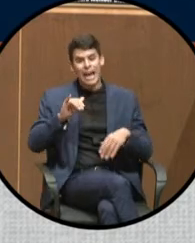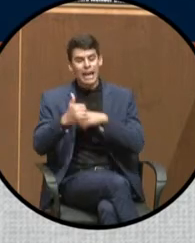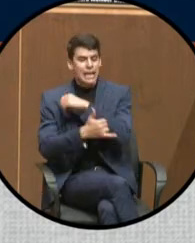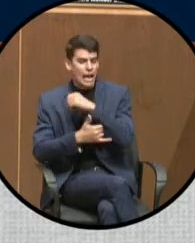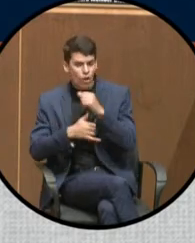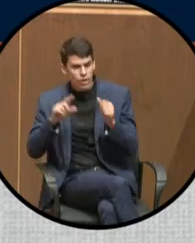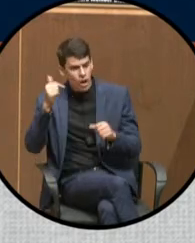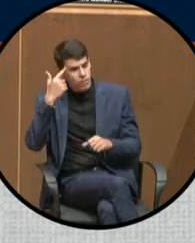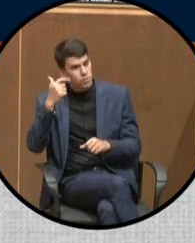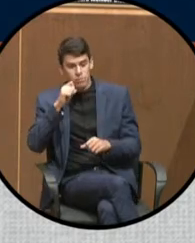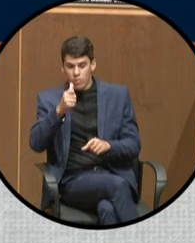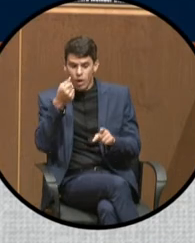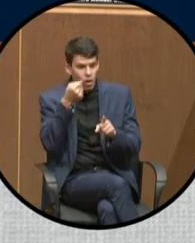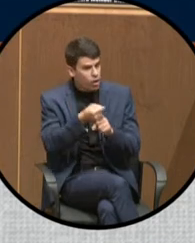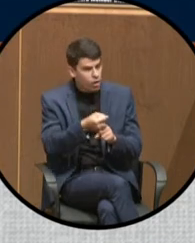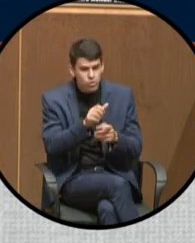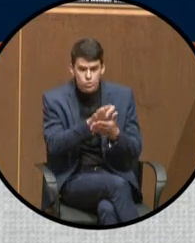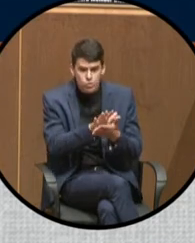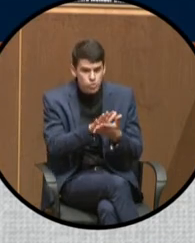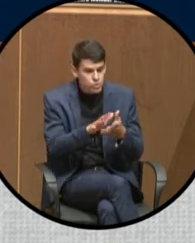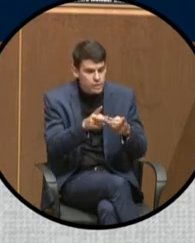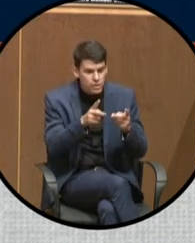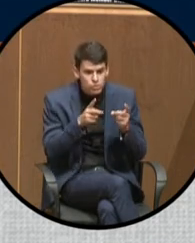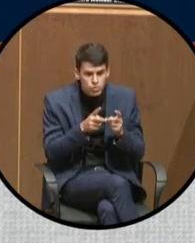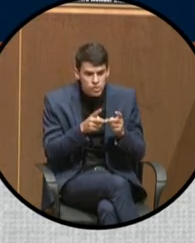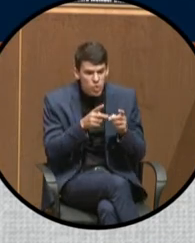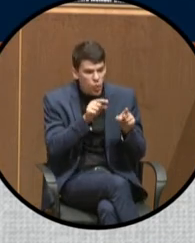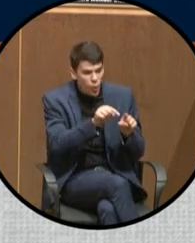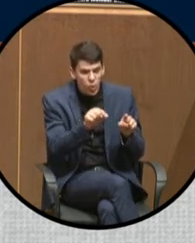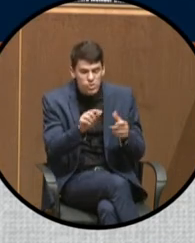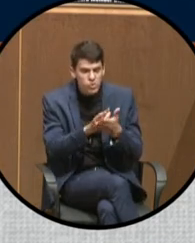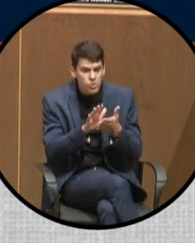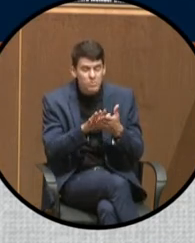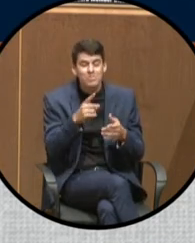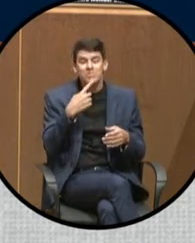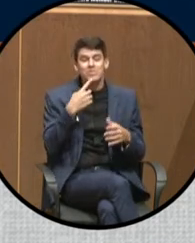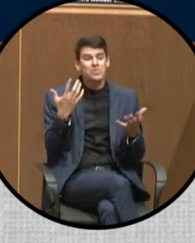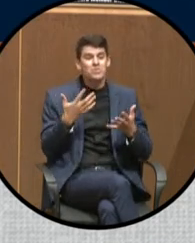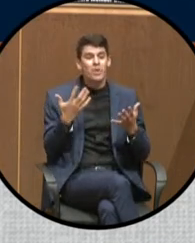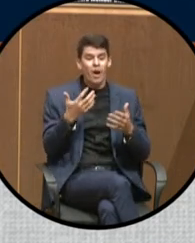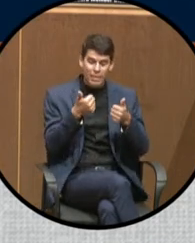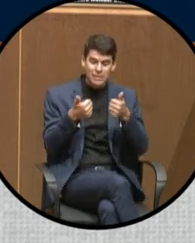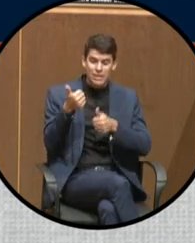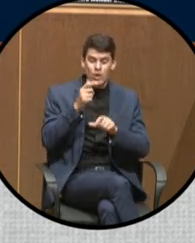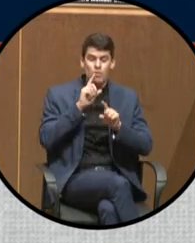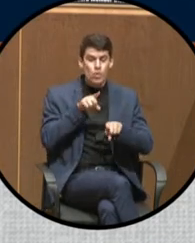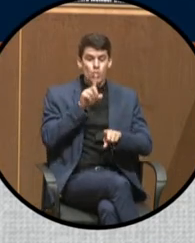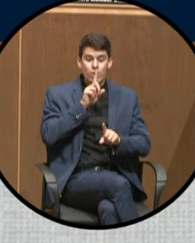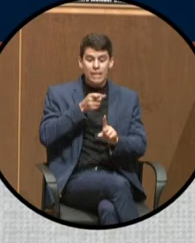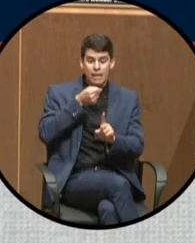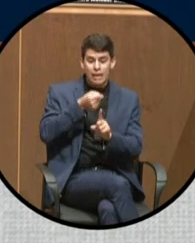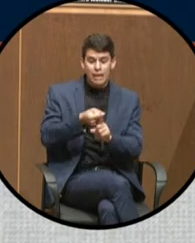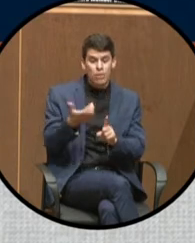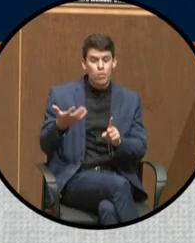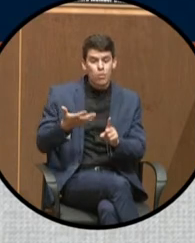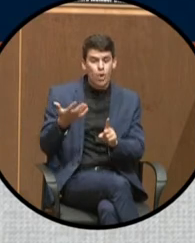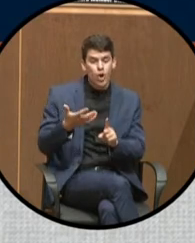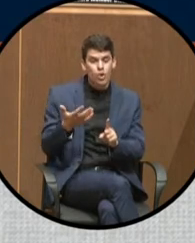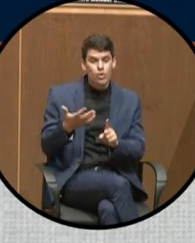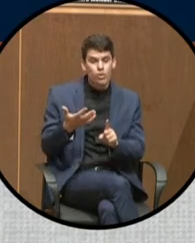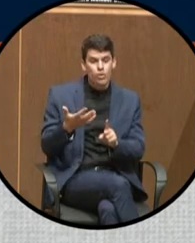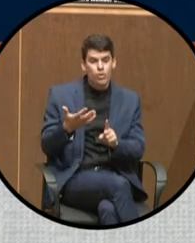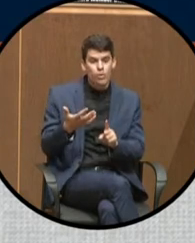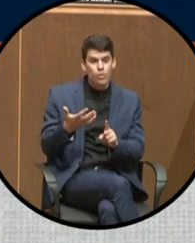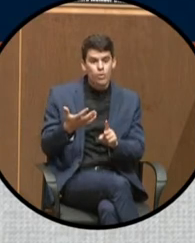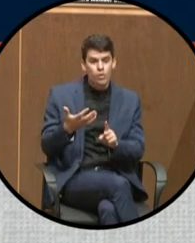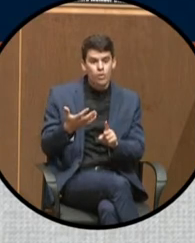not impact school districts and individual schools. He goes on to say executive orders only impact restrictive